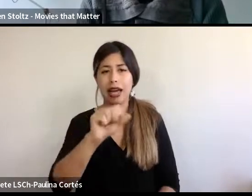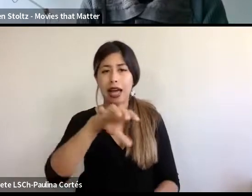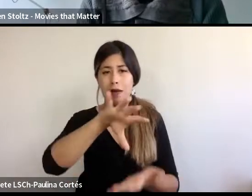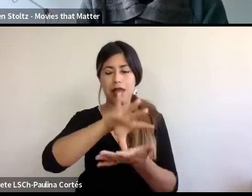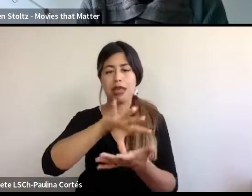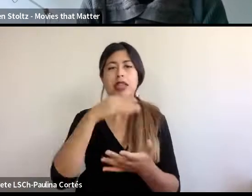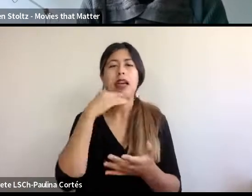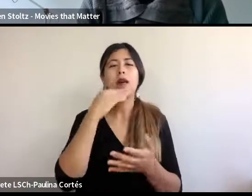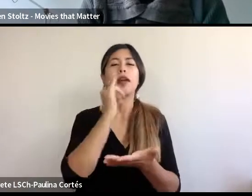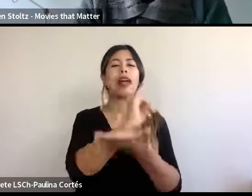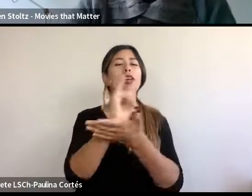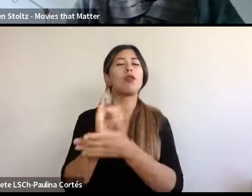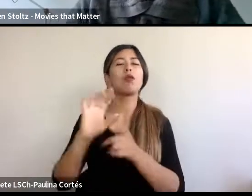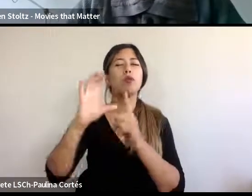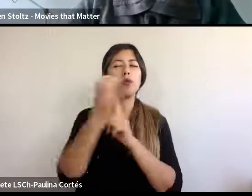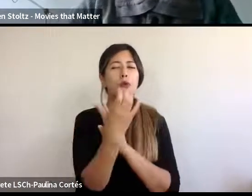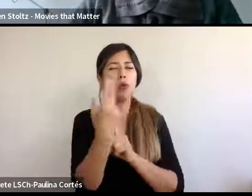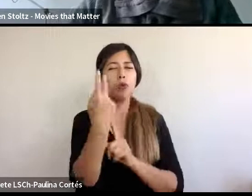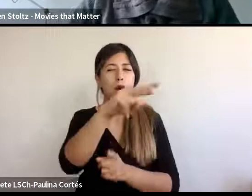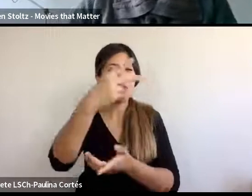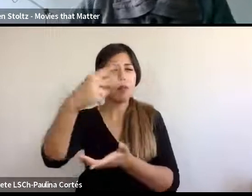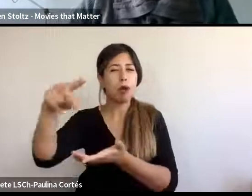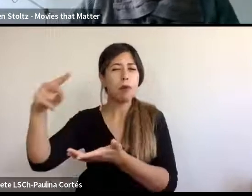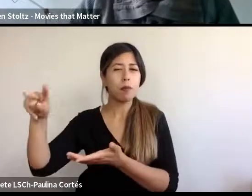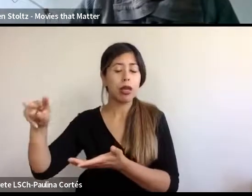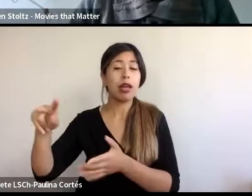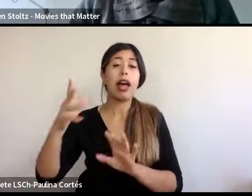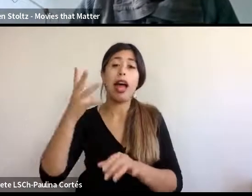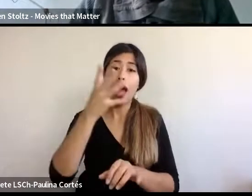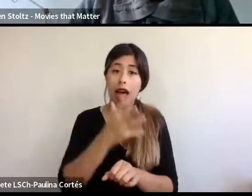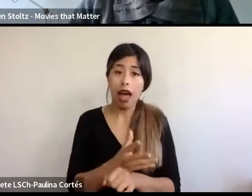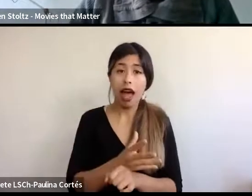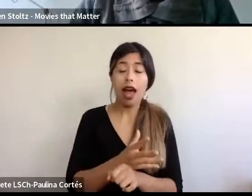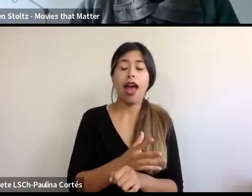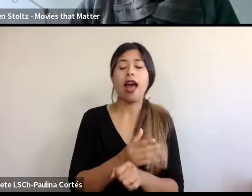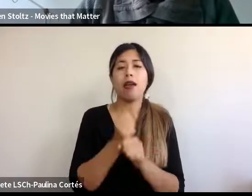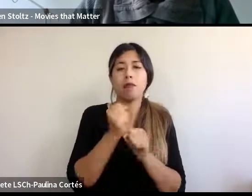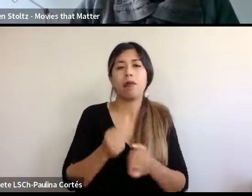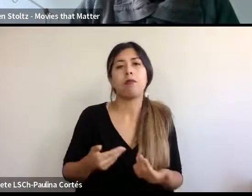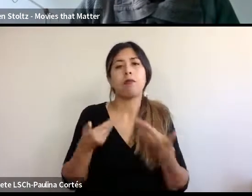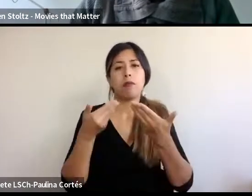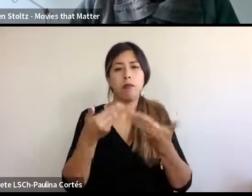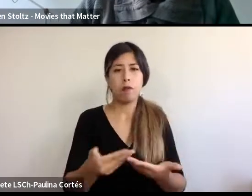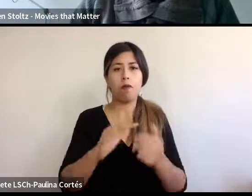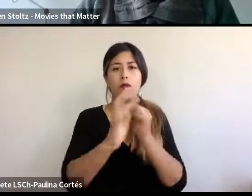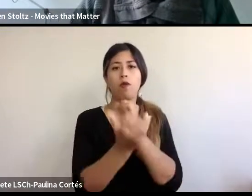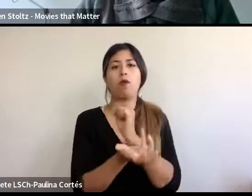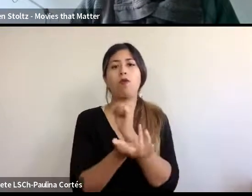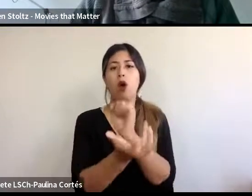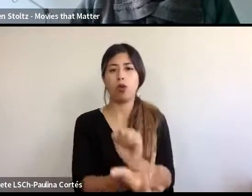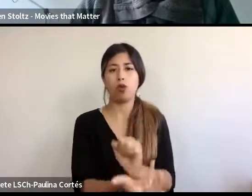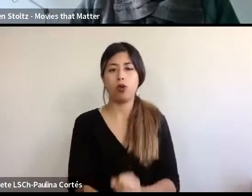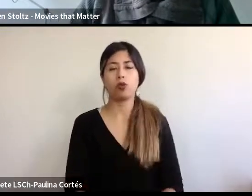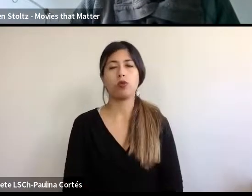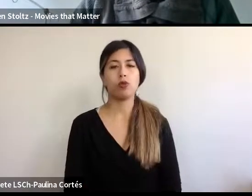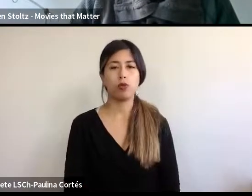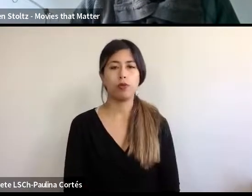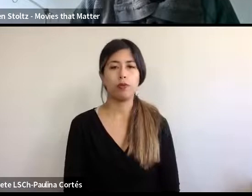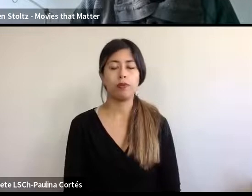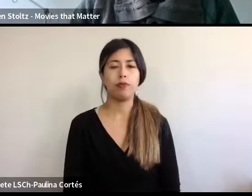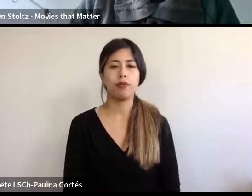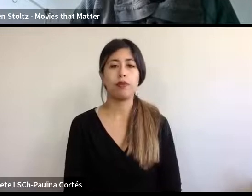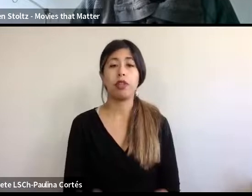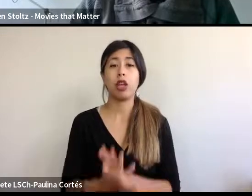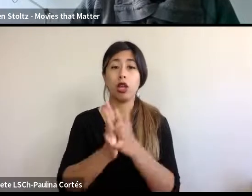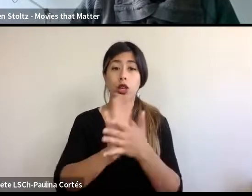that are available for funding mm-hmm. in the Czech Republic. So these all are combined.